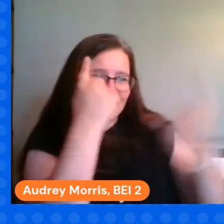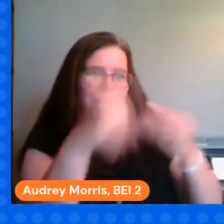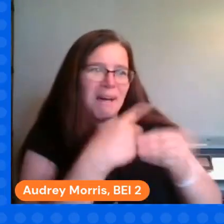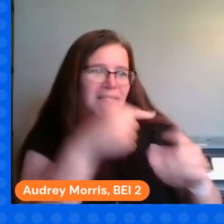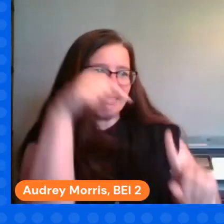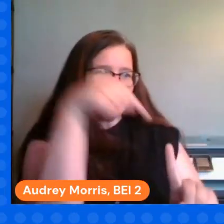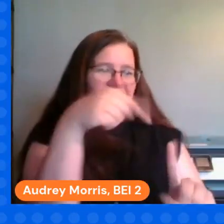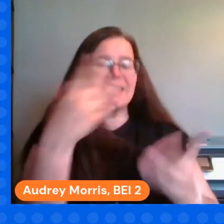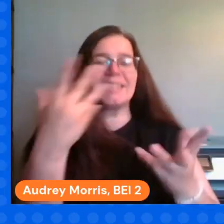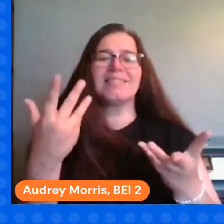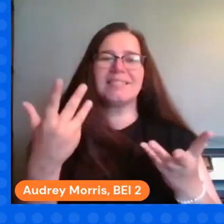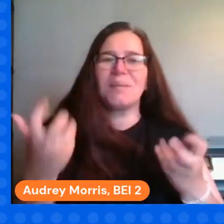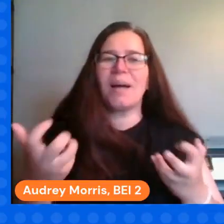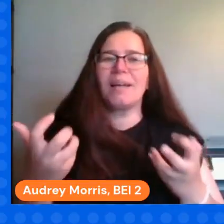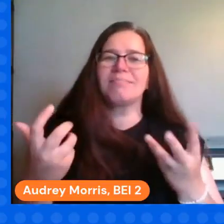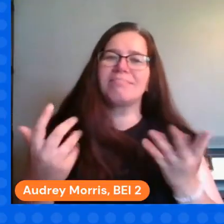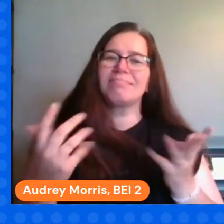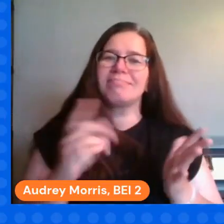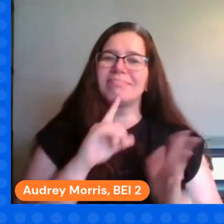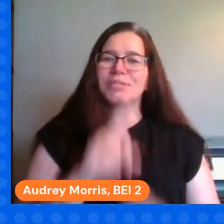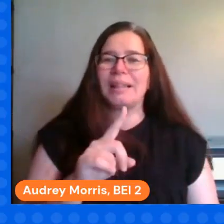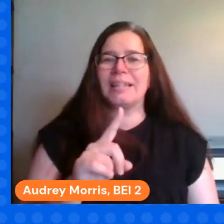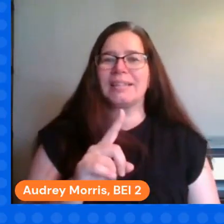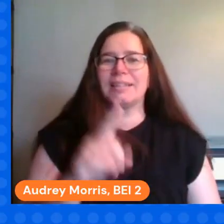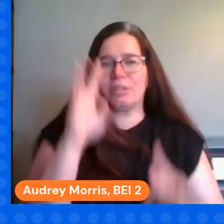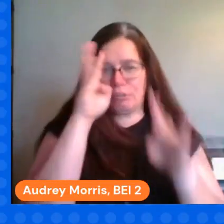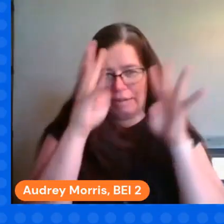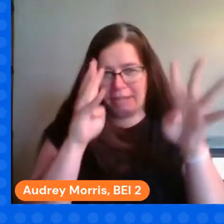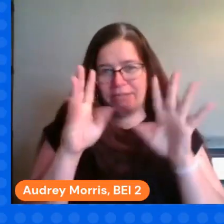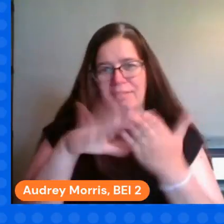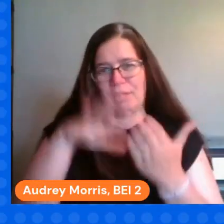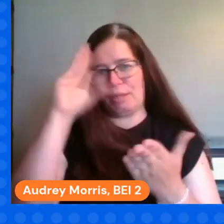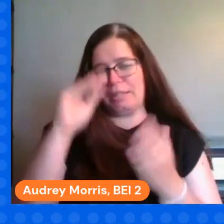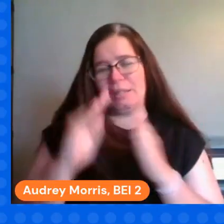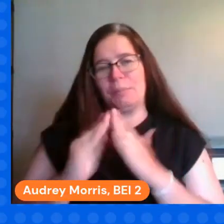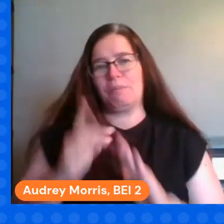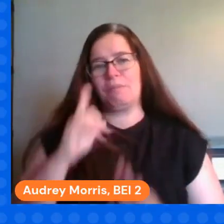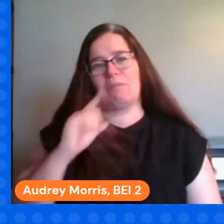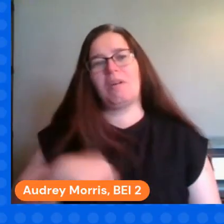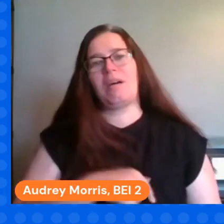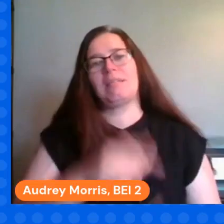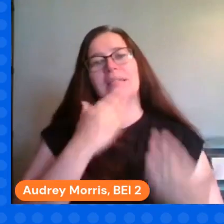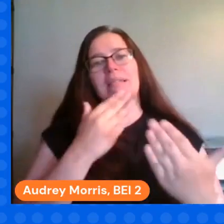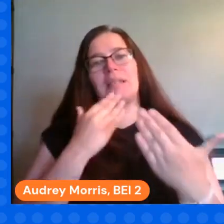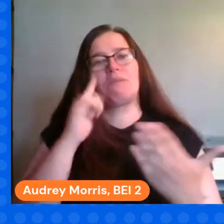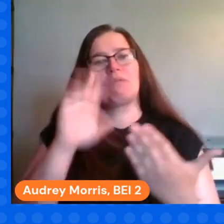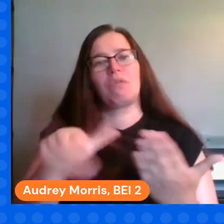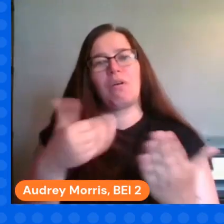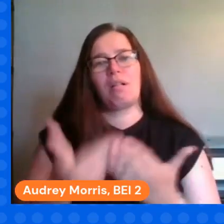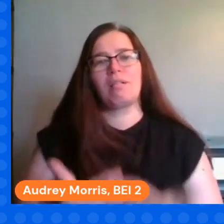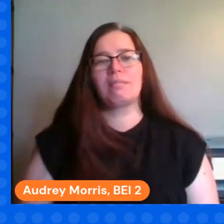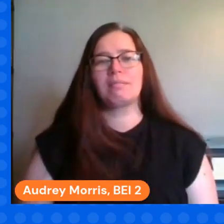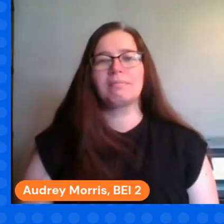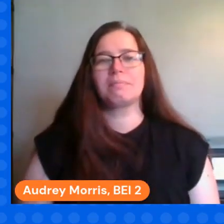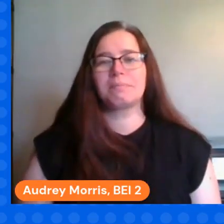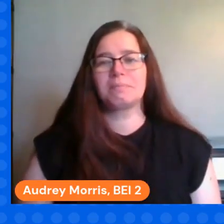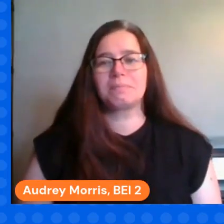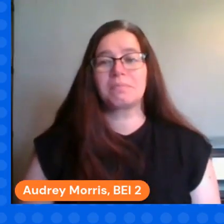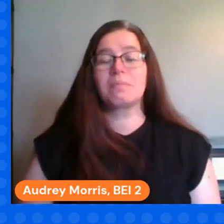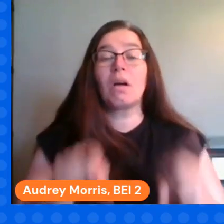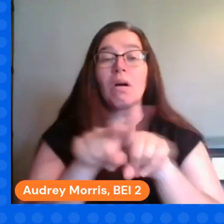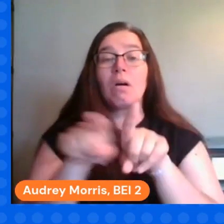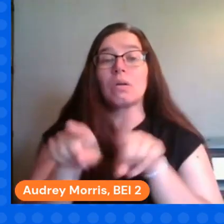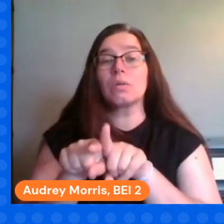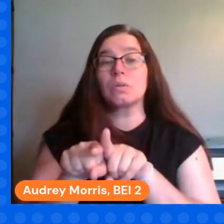a creative learning community for us. So thank you so much for all of it. And also like just to connect to one more